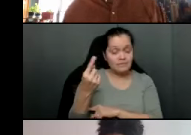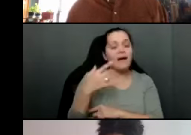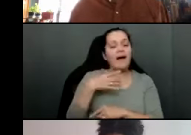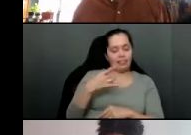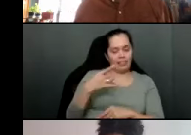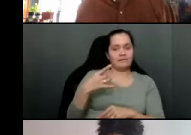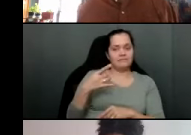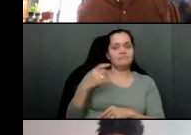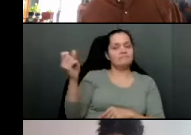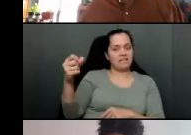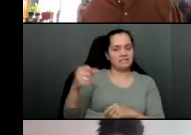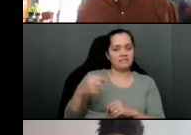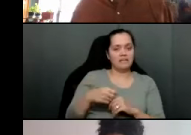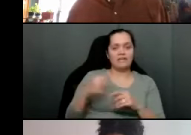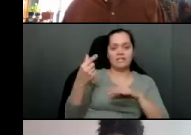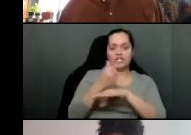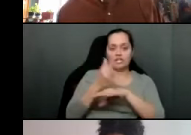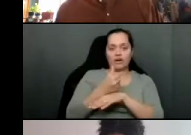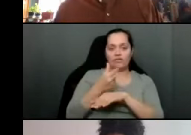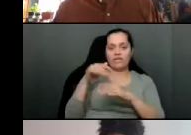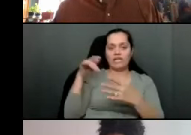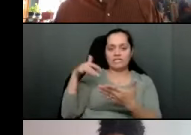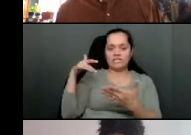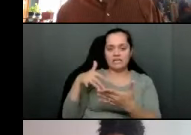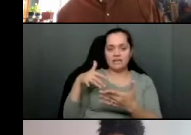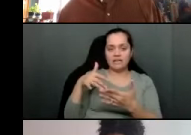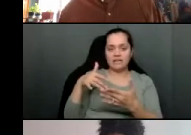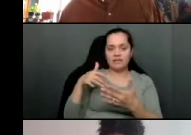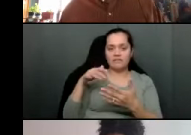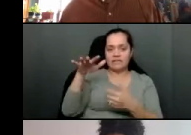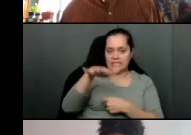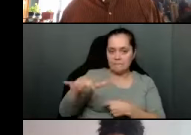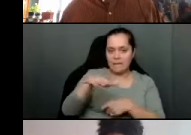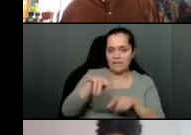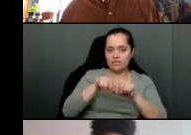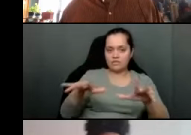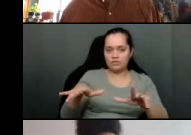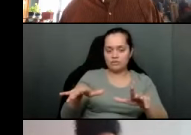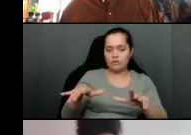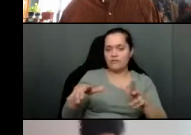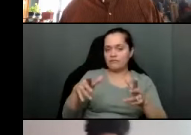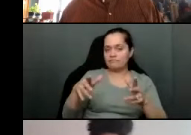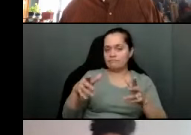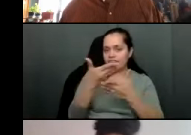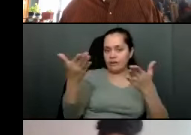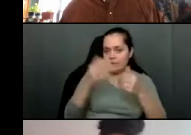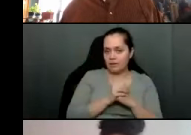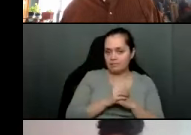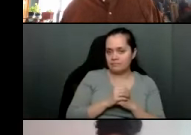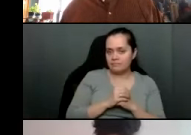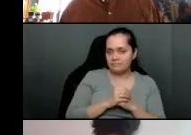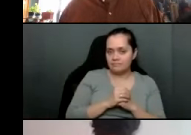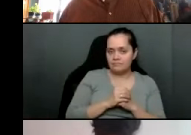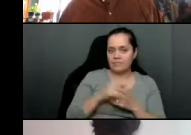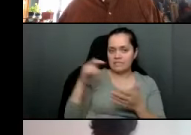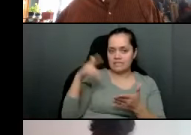like. Yes, geography is the study of the spatial distribution of phenomena. The